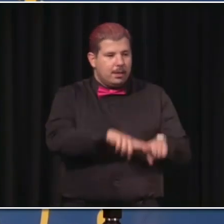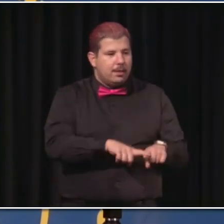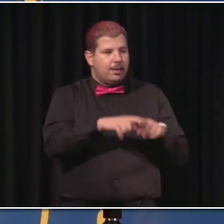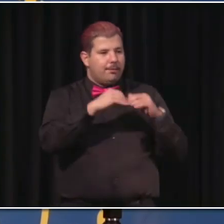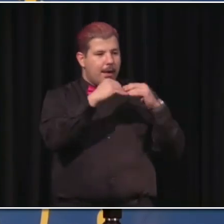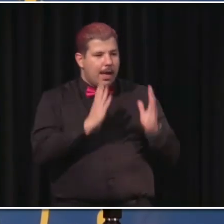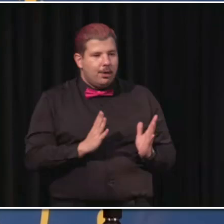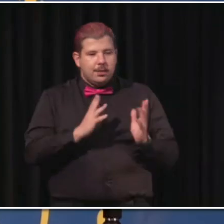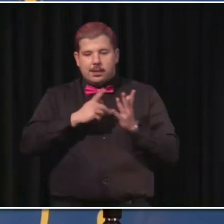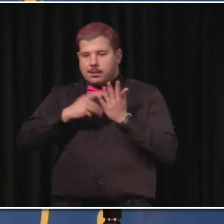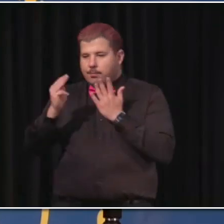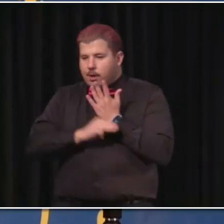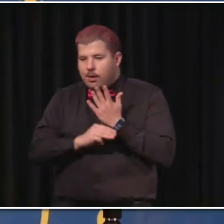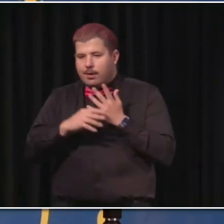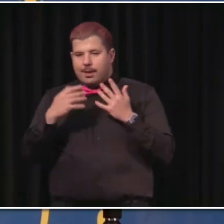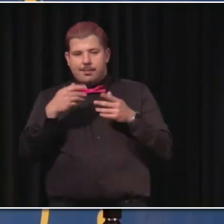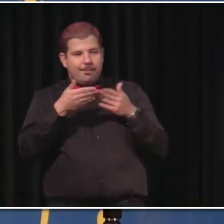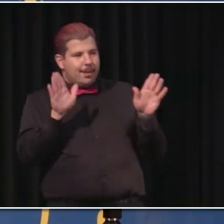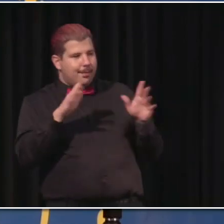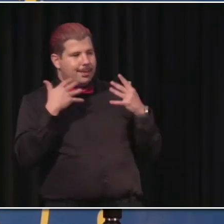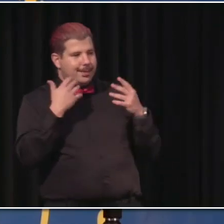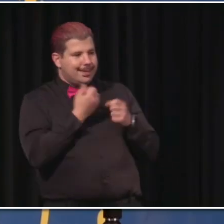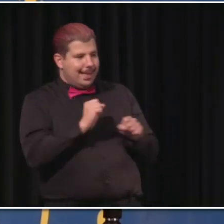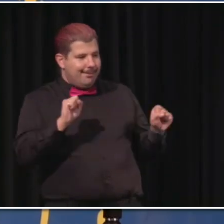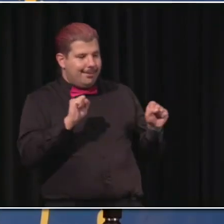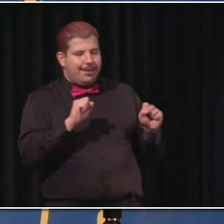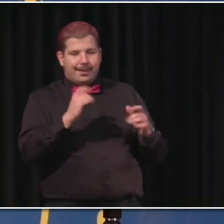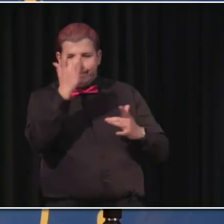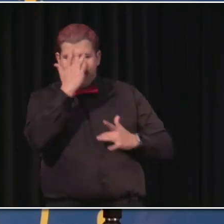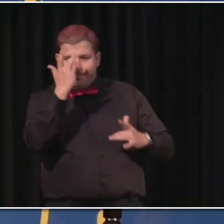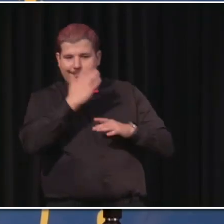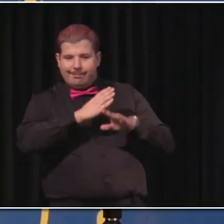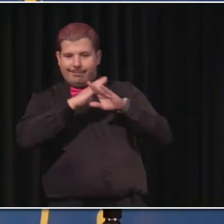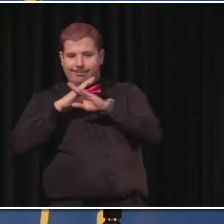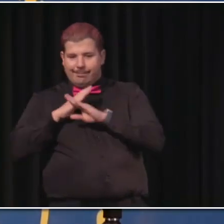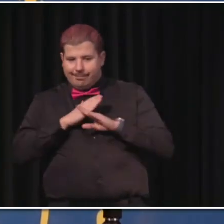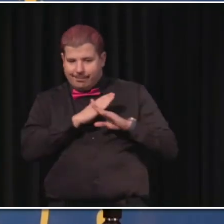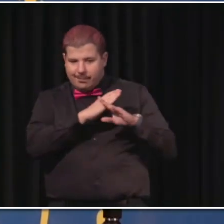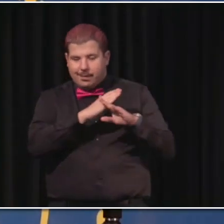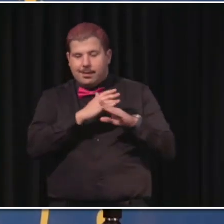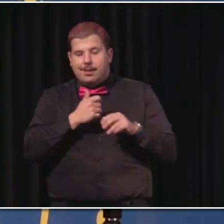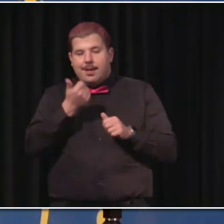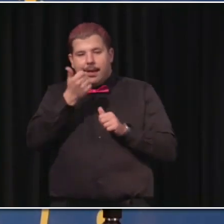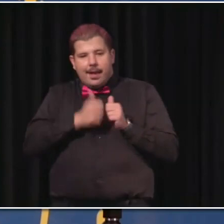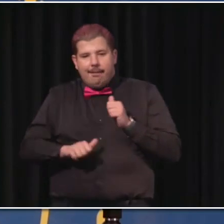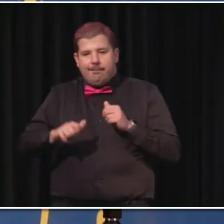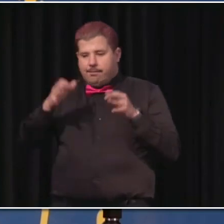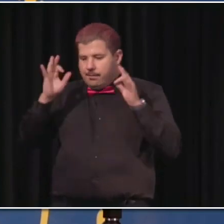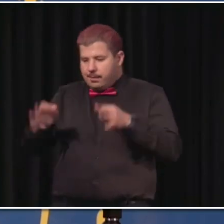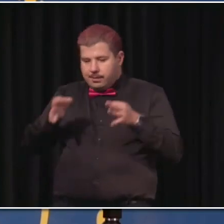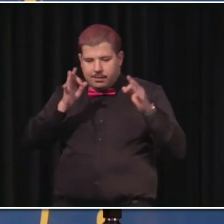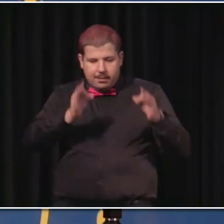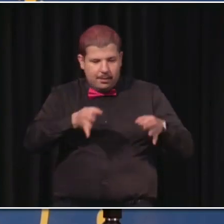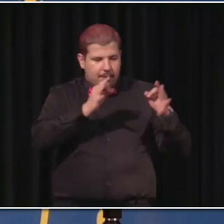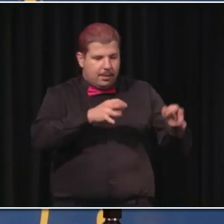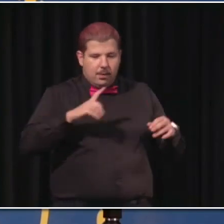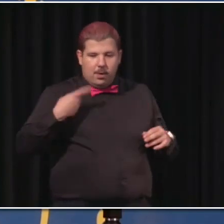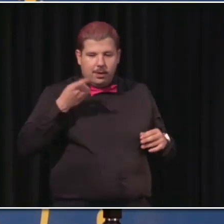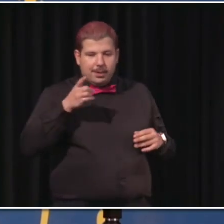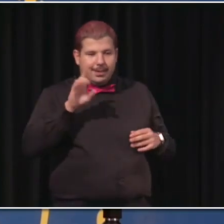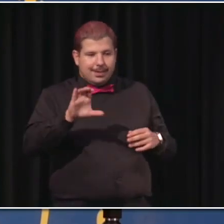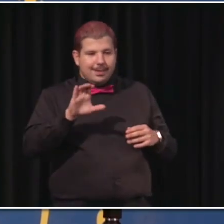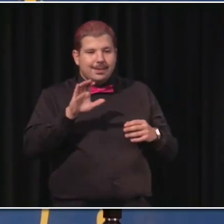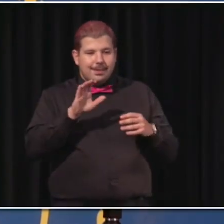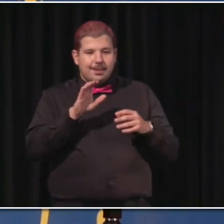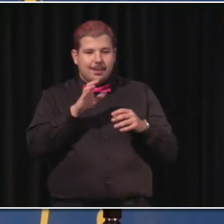air and water, public safety, and disease prevention. Every decision Washington makes impacts our ability